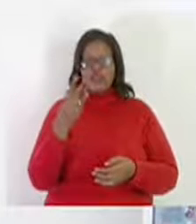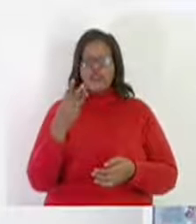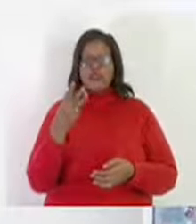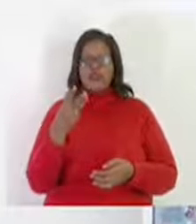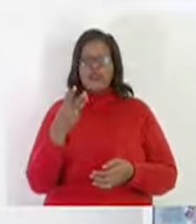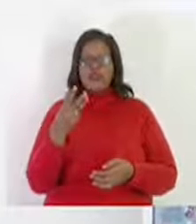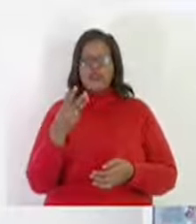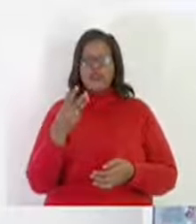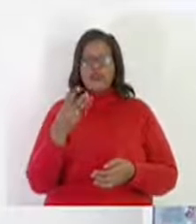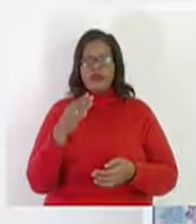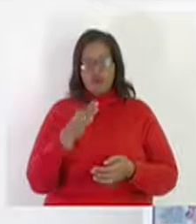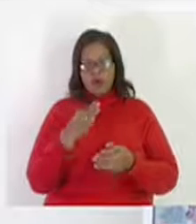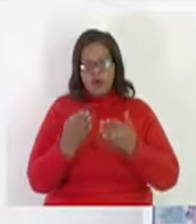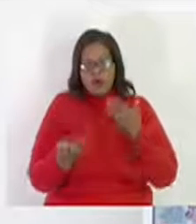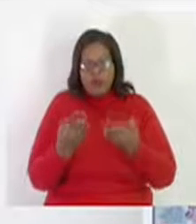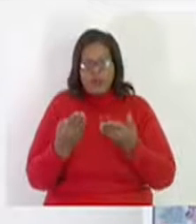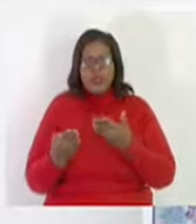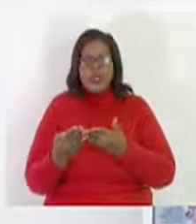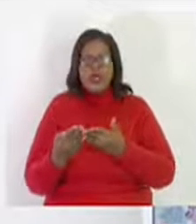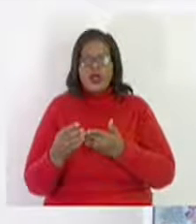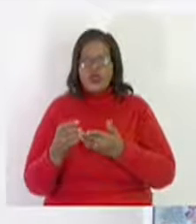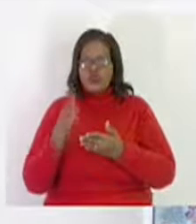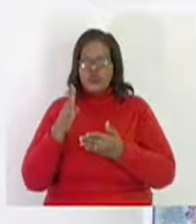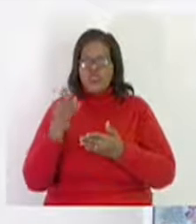46,023 compared to